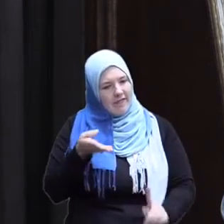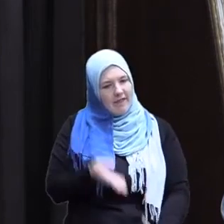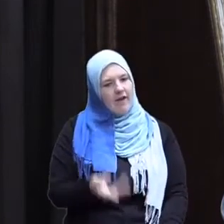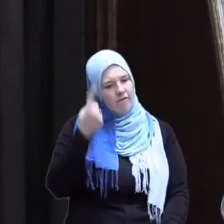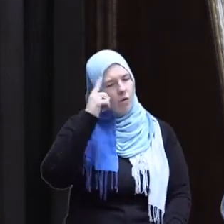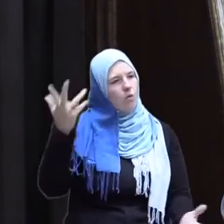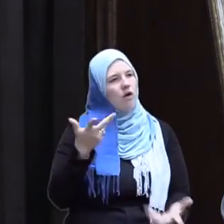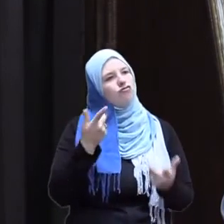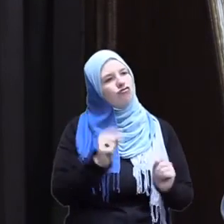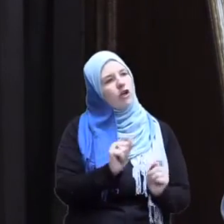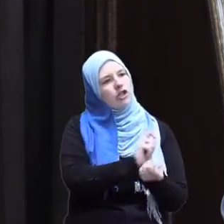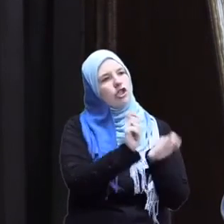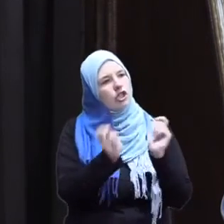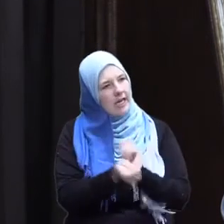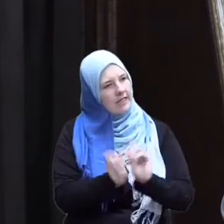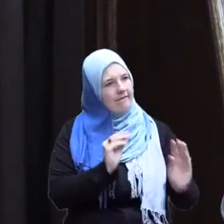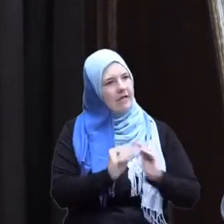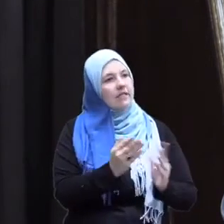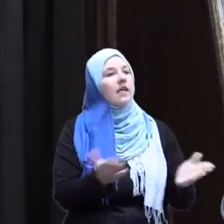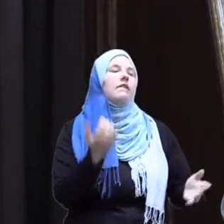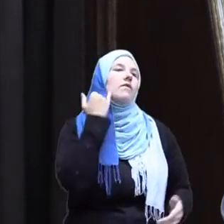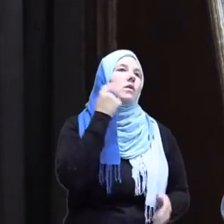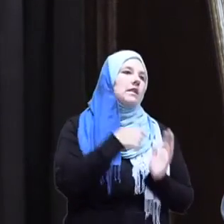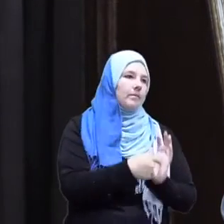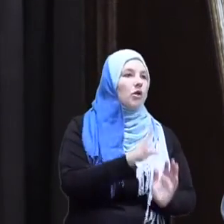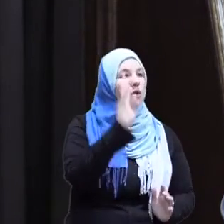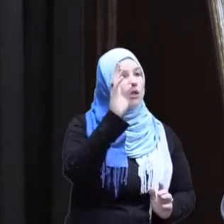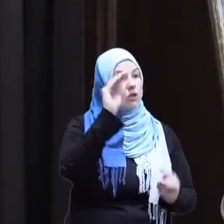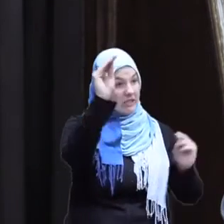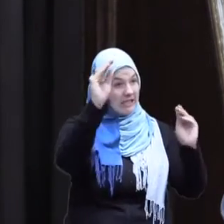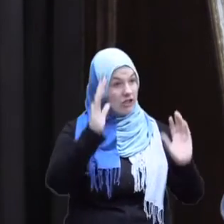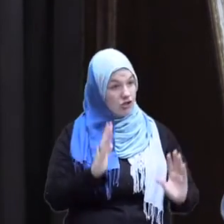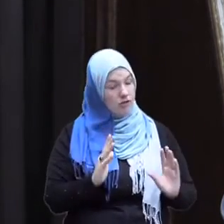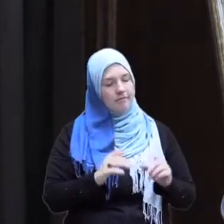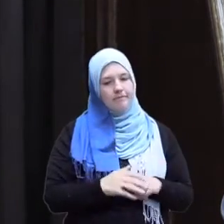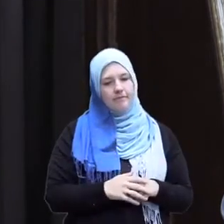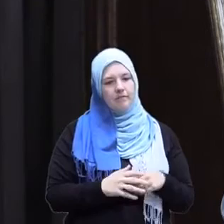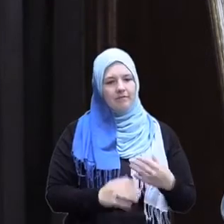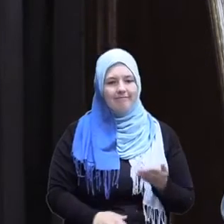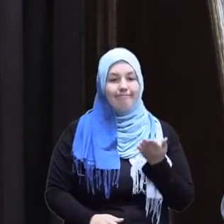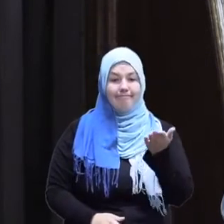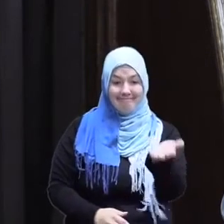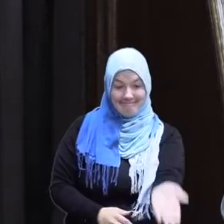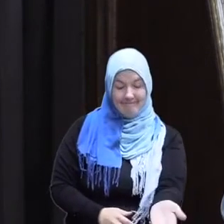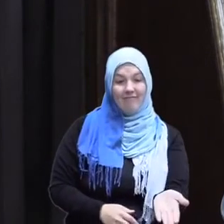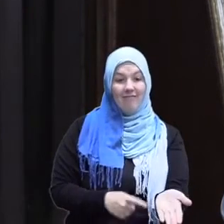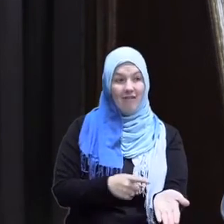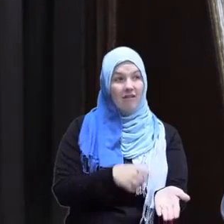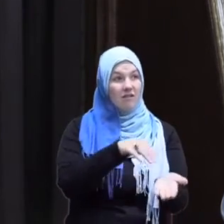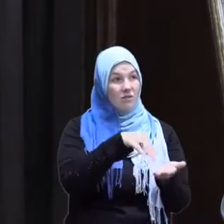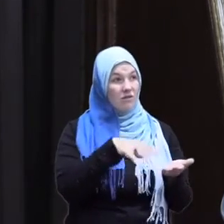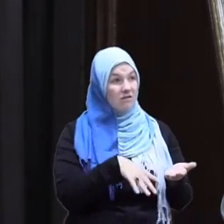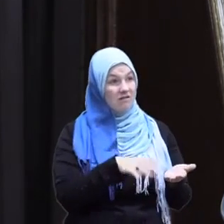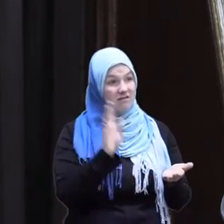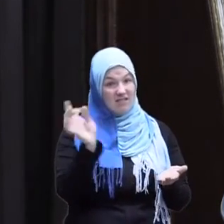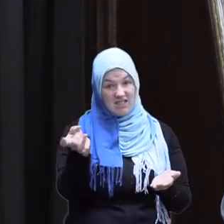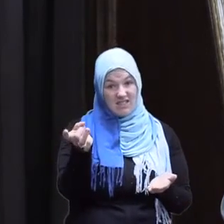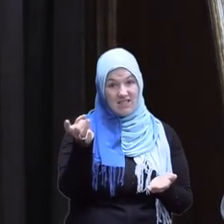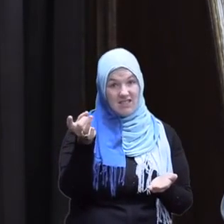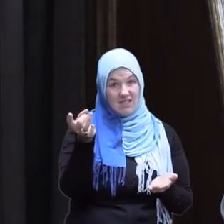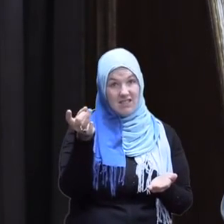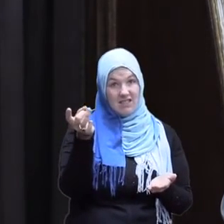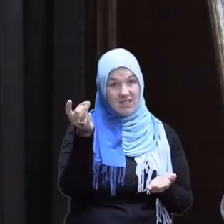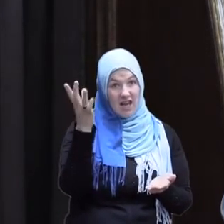depends. When your teacher tells you what you've done on the exam is miserable, it should be corrective,